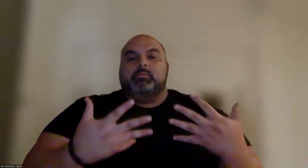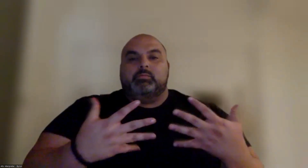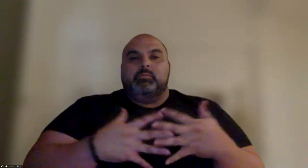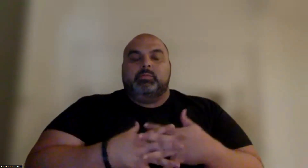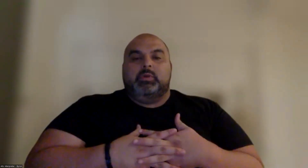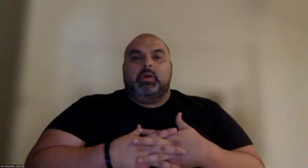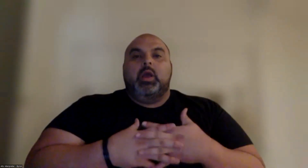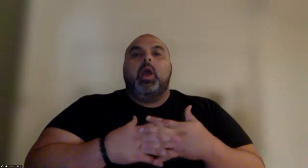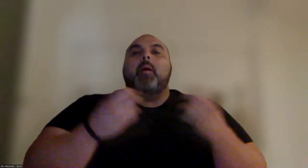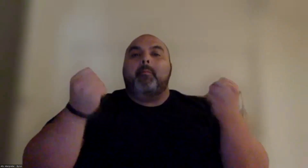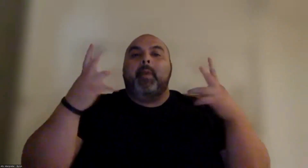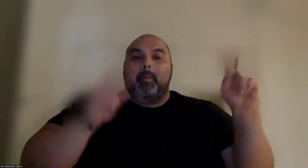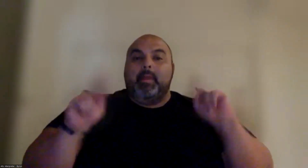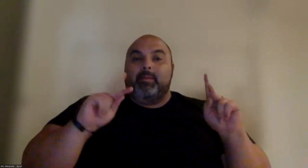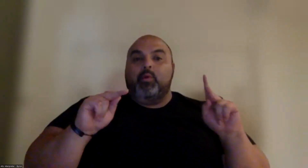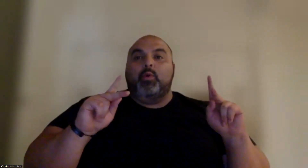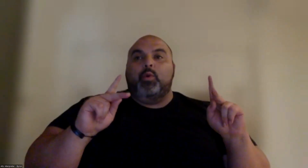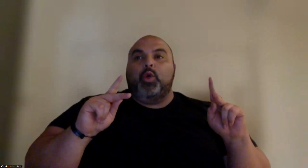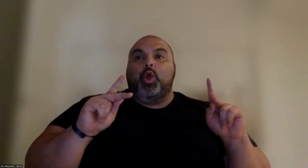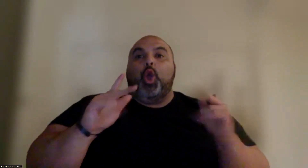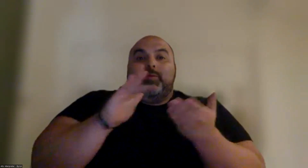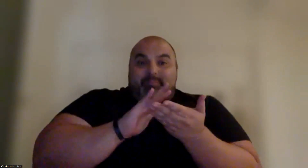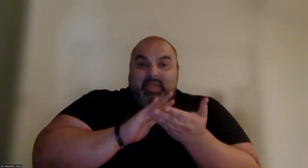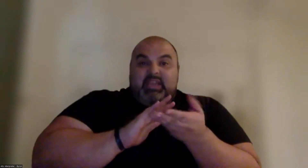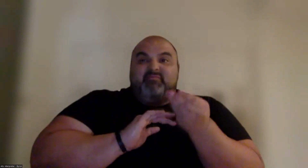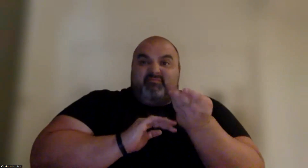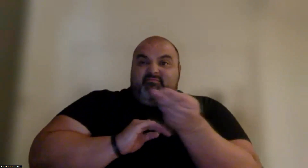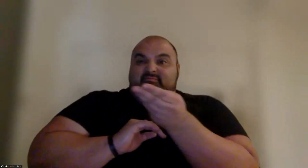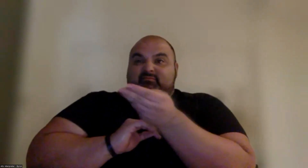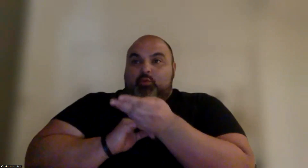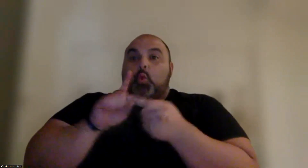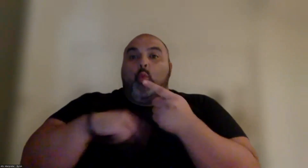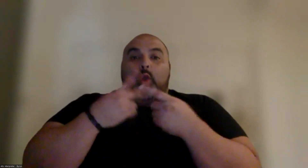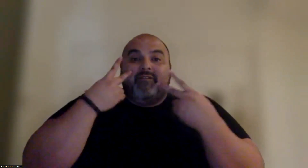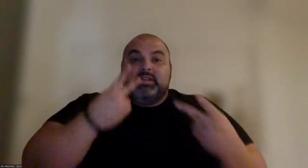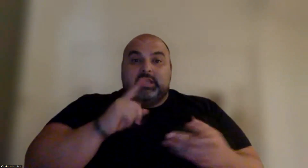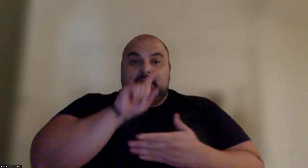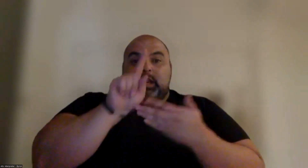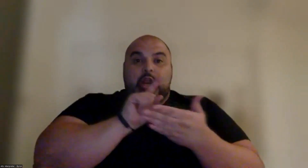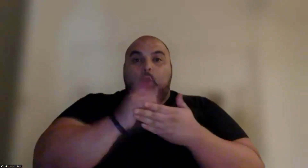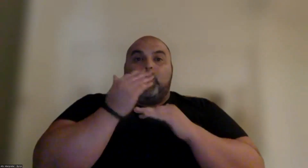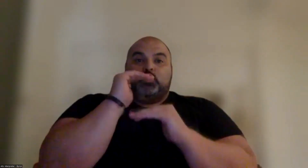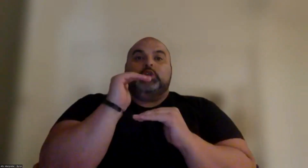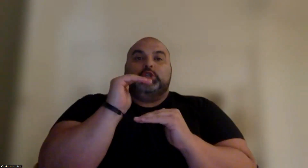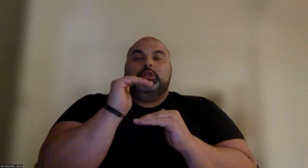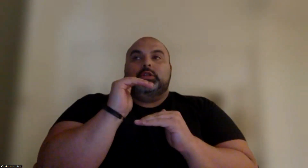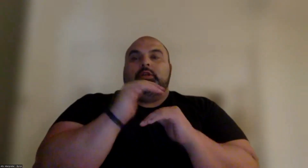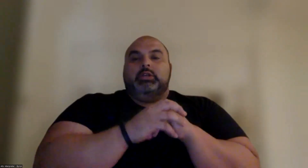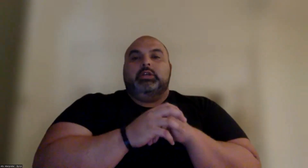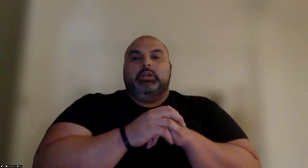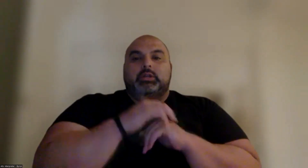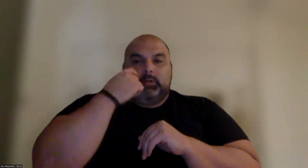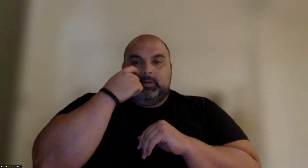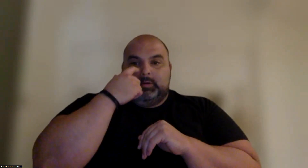A lot of people are being medicated when visiting our restrictions are.